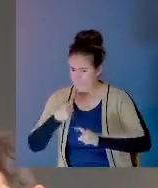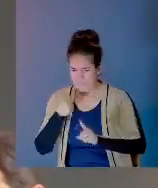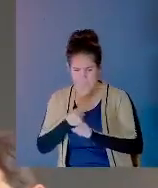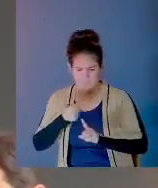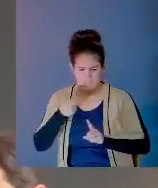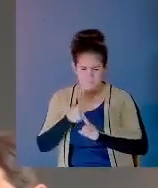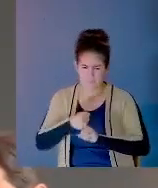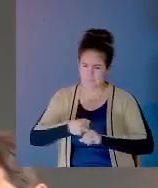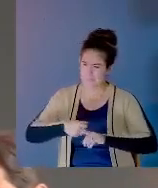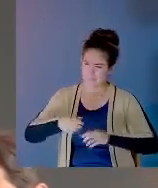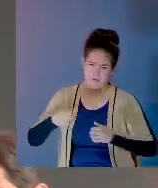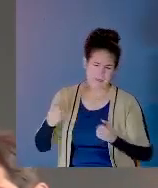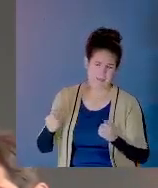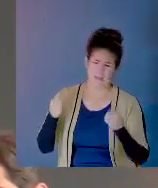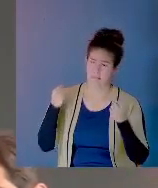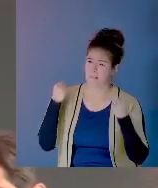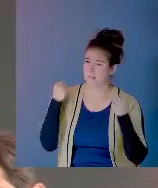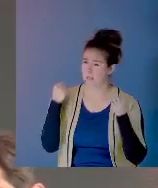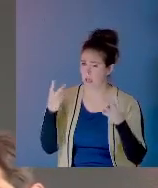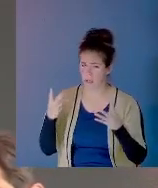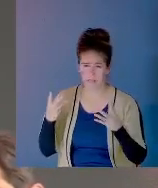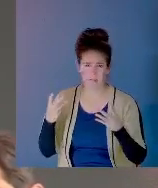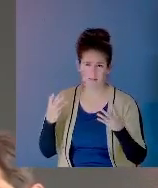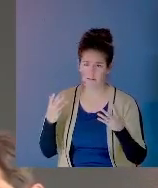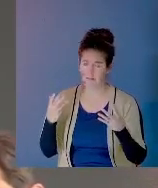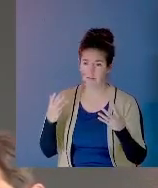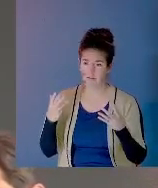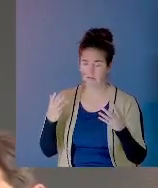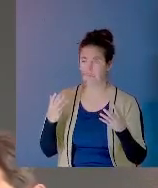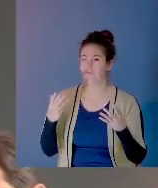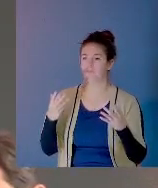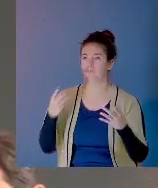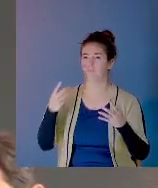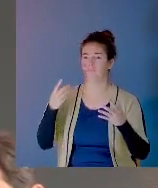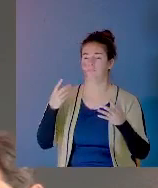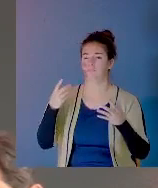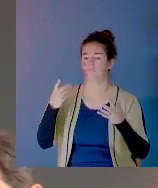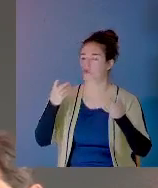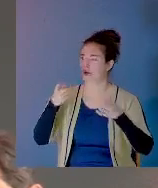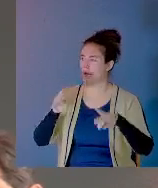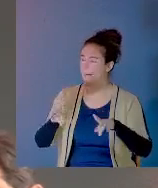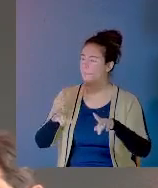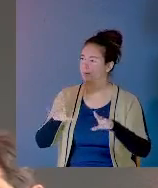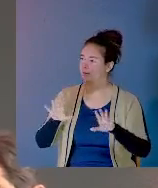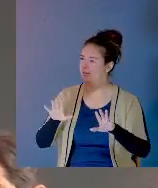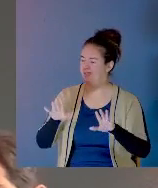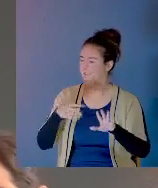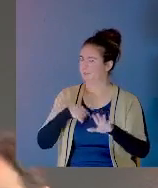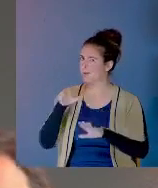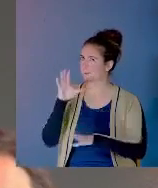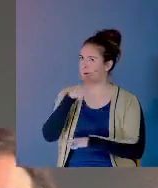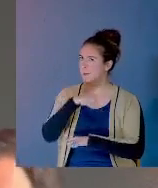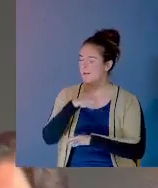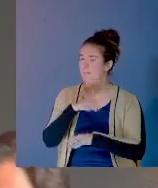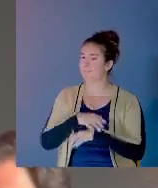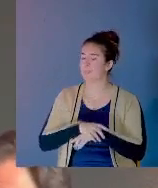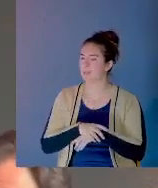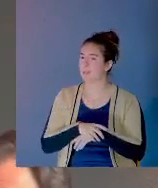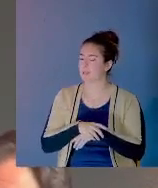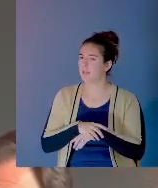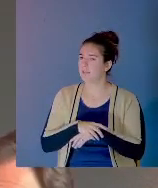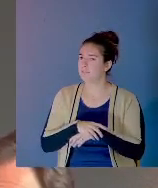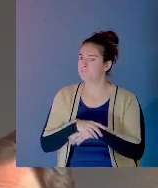lot. And God gave me this, it was weird, this Bible study